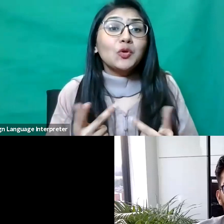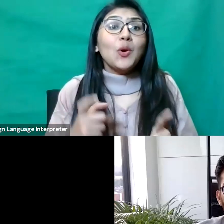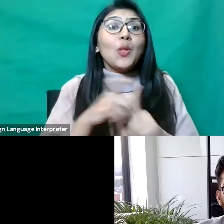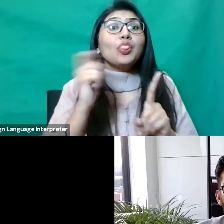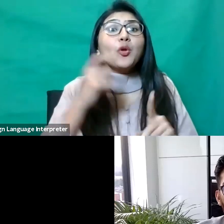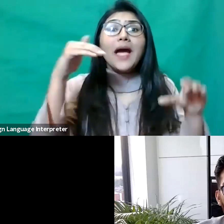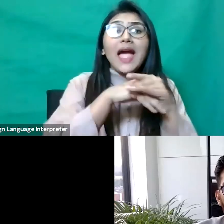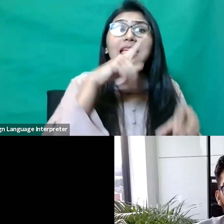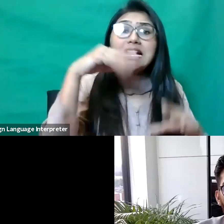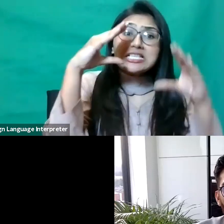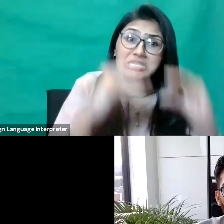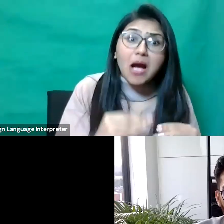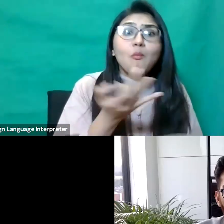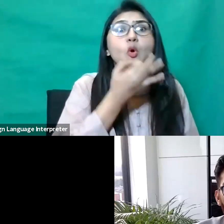English and